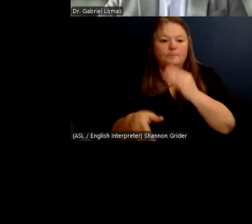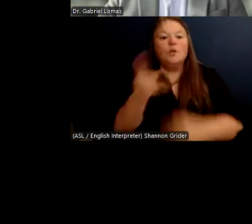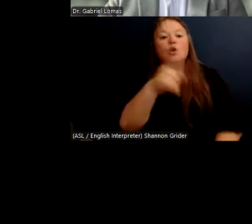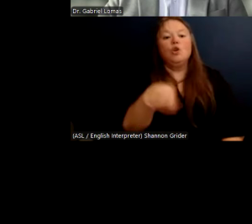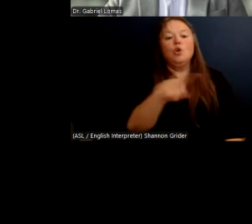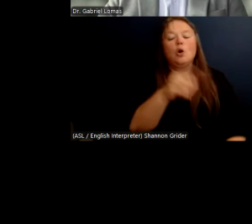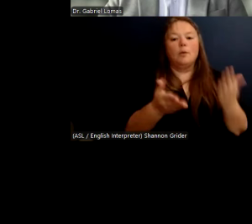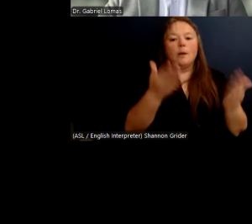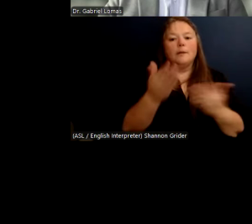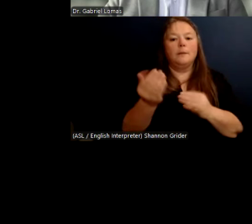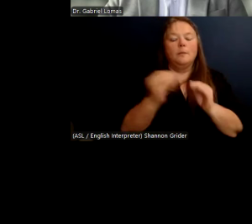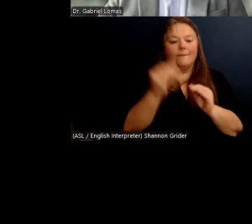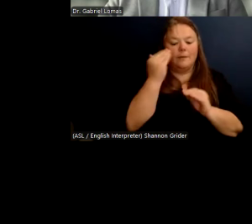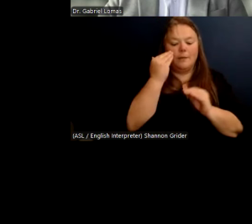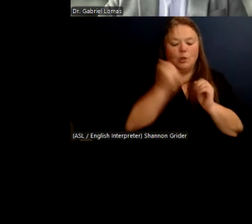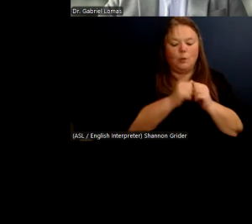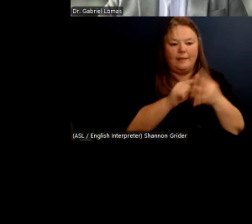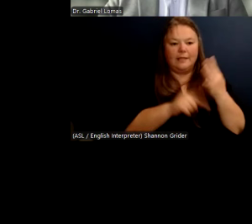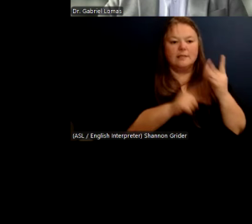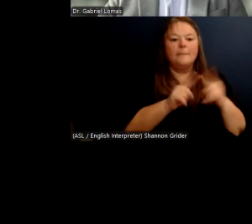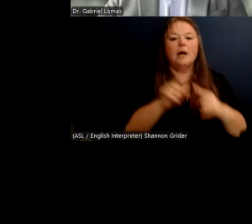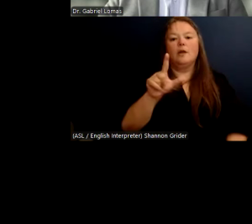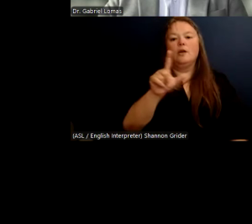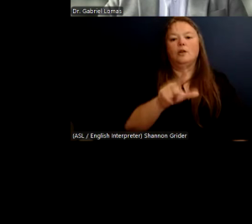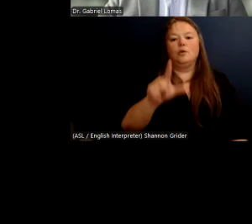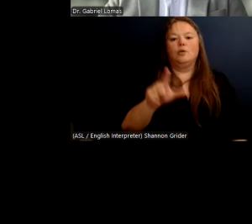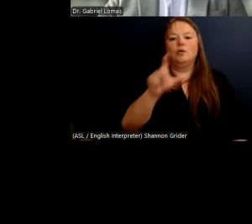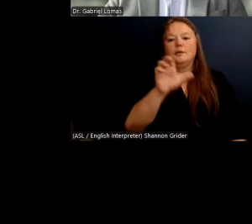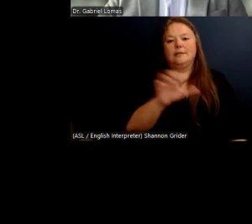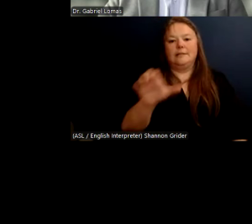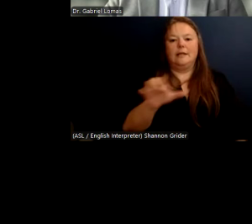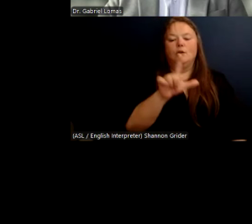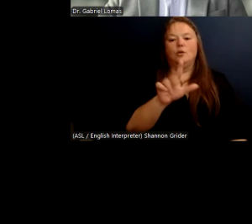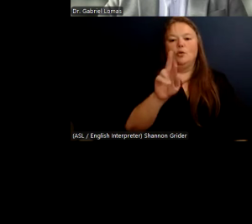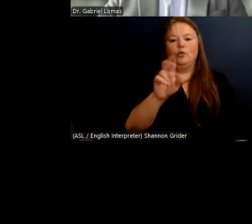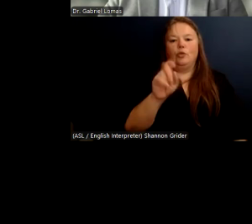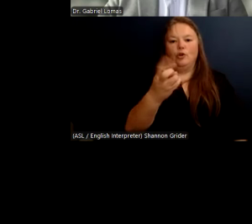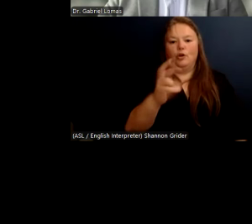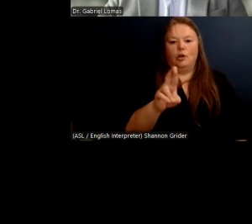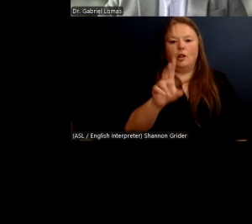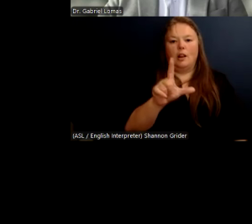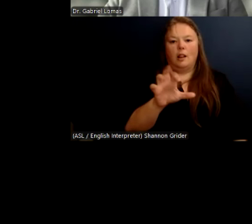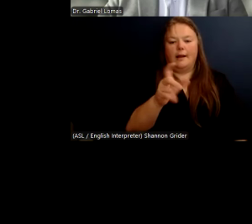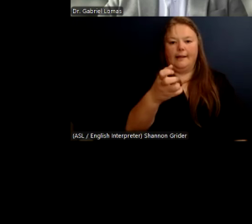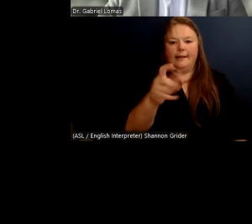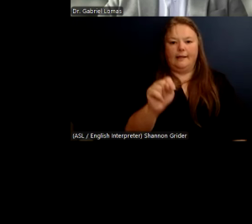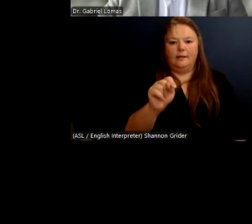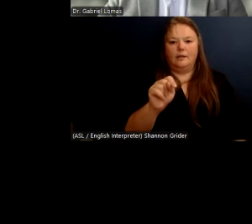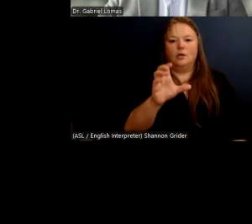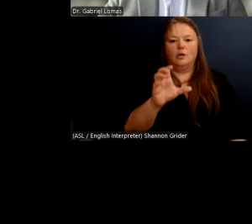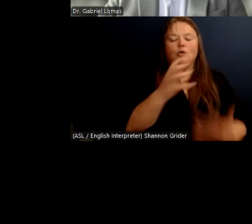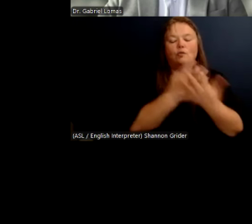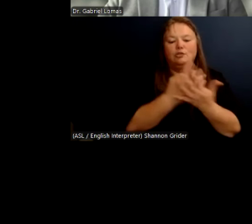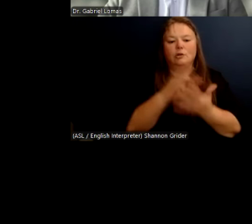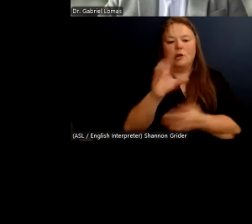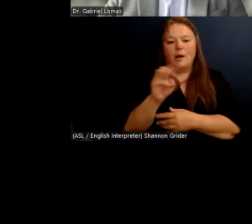with these, but it was the Luther Luckett Correctional Complex that had 50 people start using the